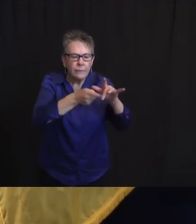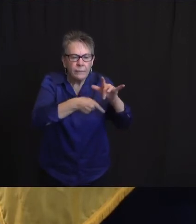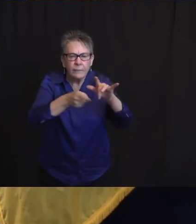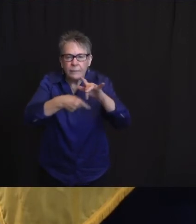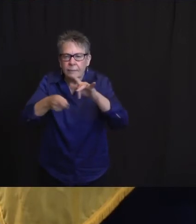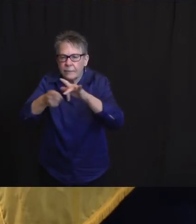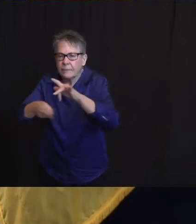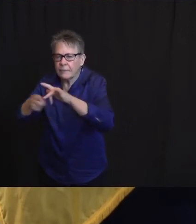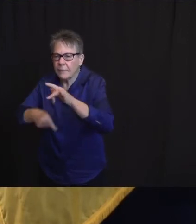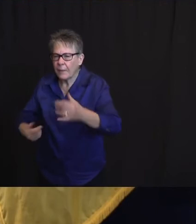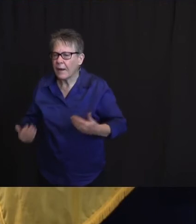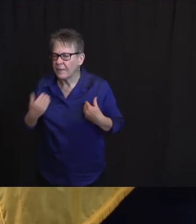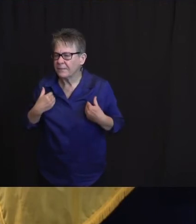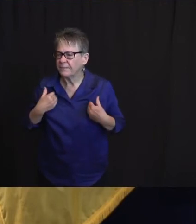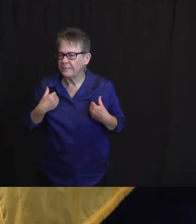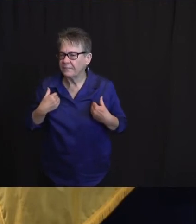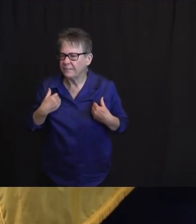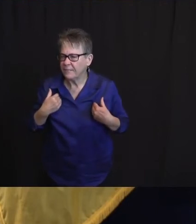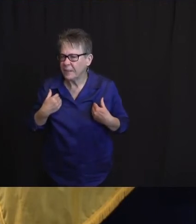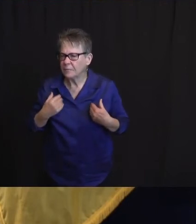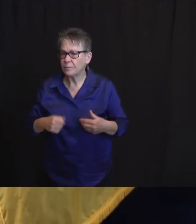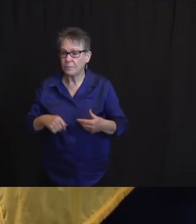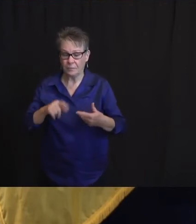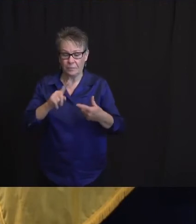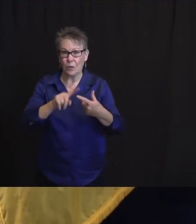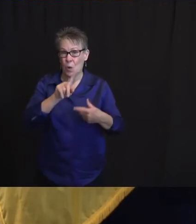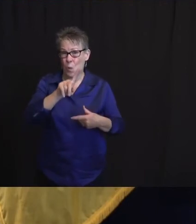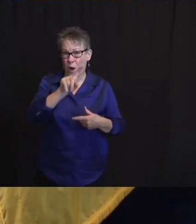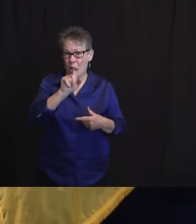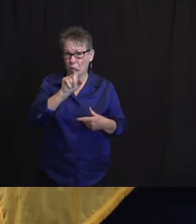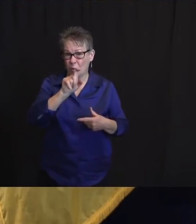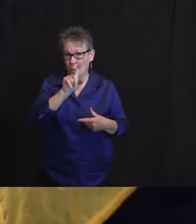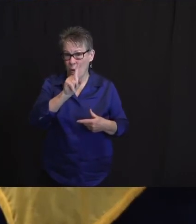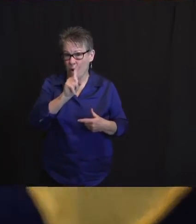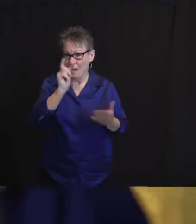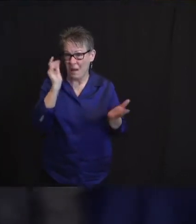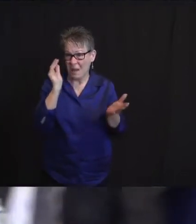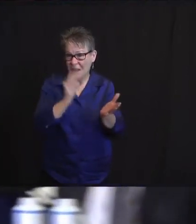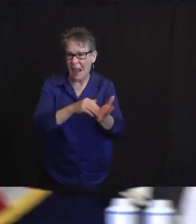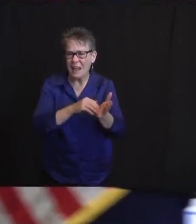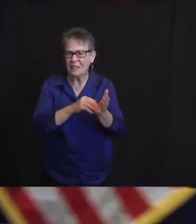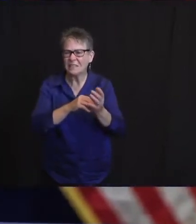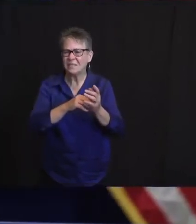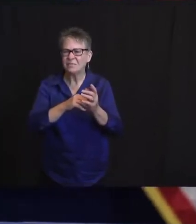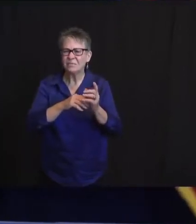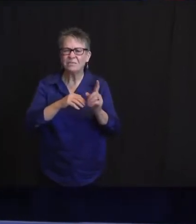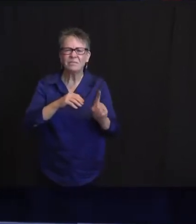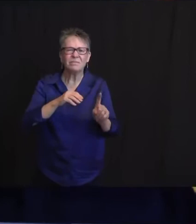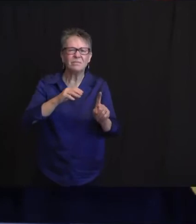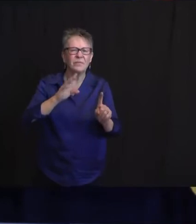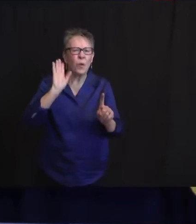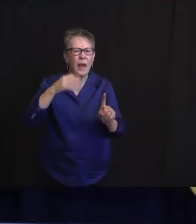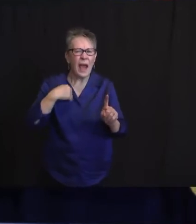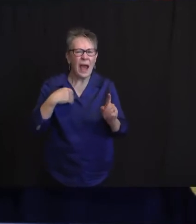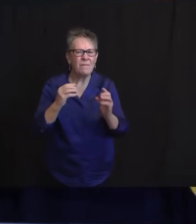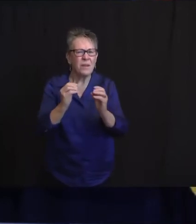as of this morning. But Judy, do you want to add more color to that, if you could? Sure. I think you're off there. I think you're off, Judy.